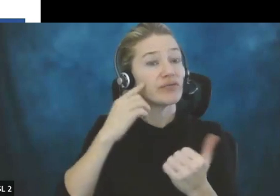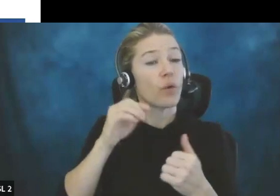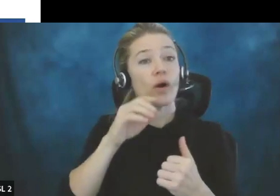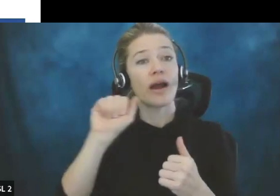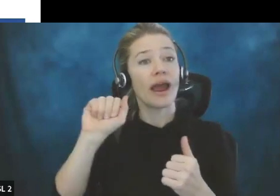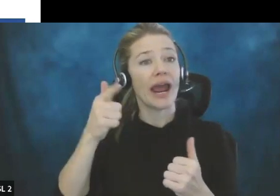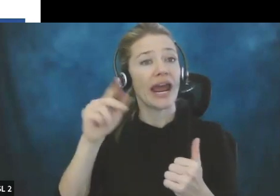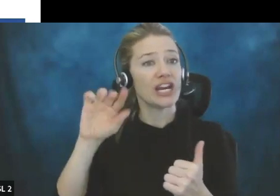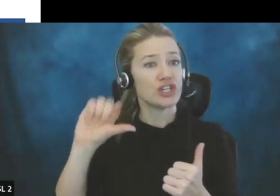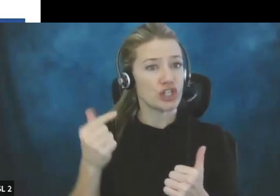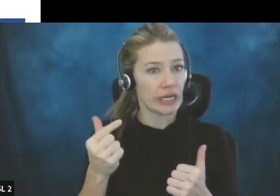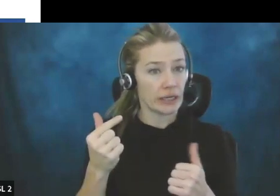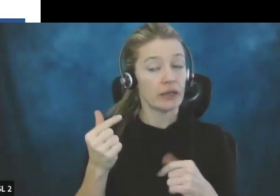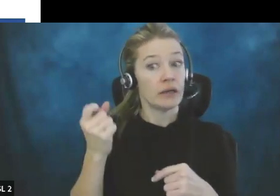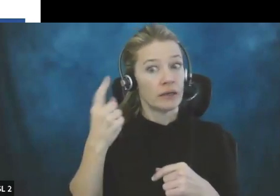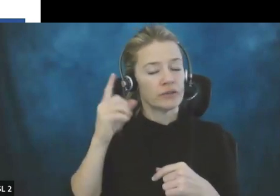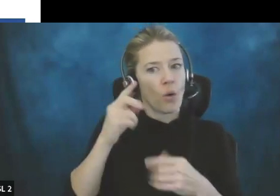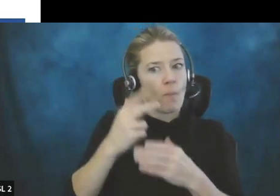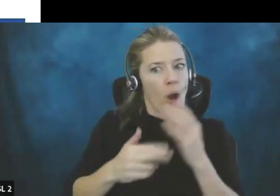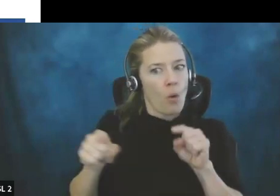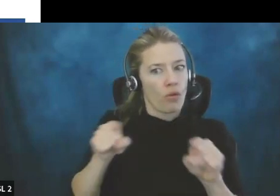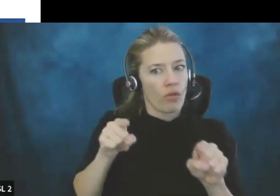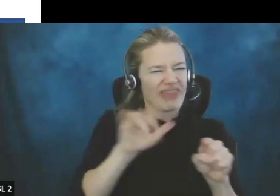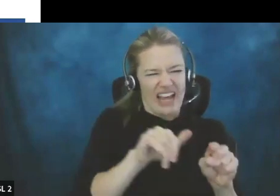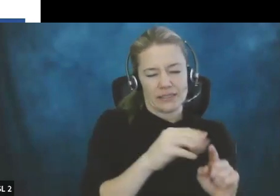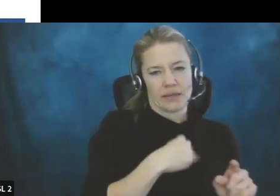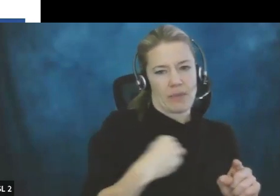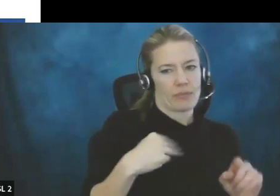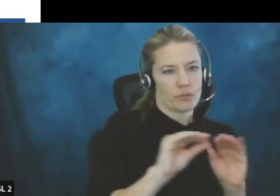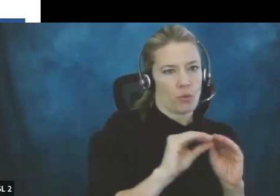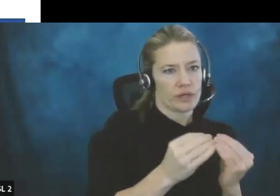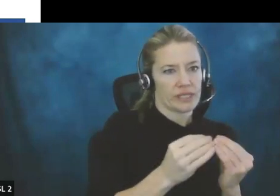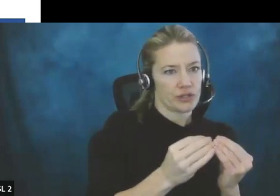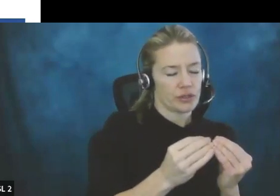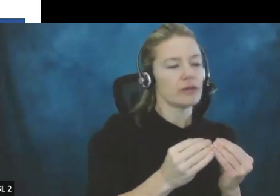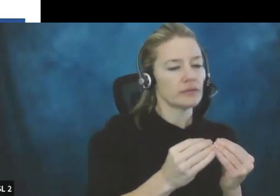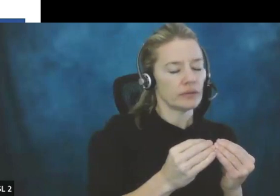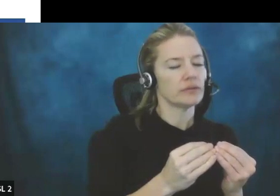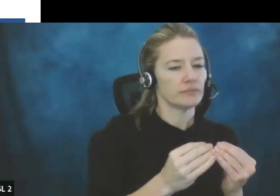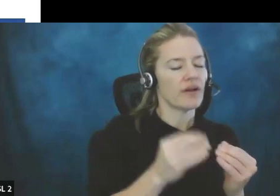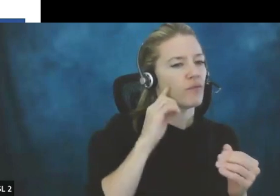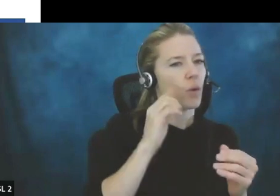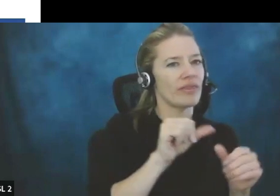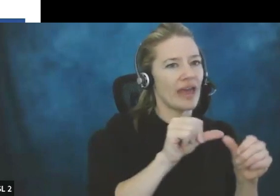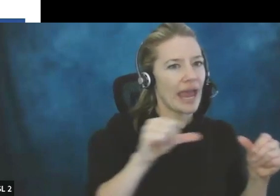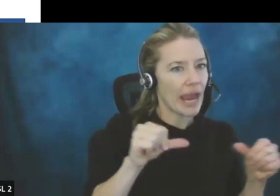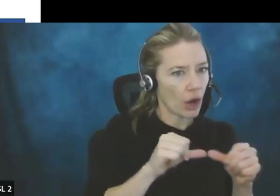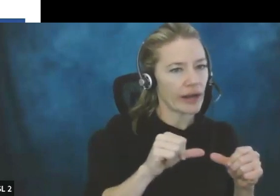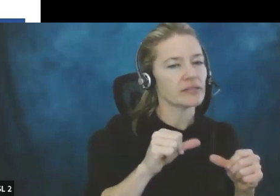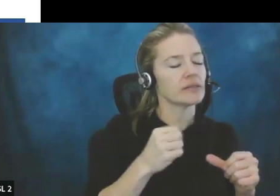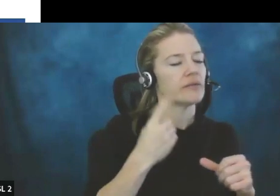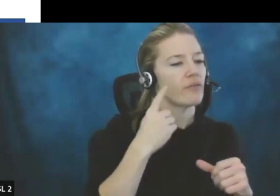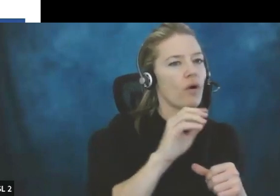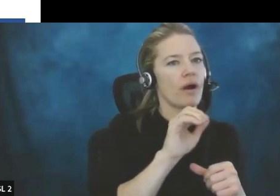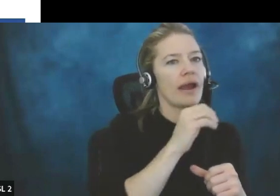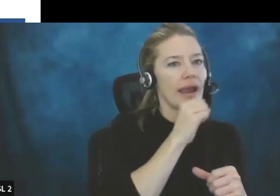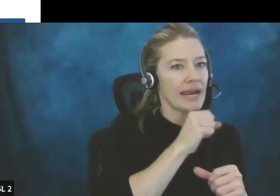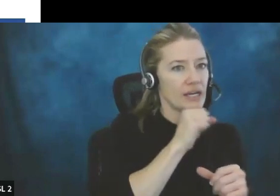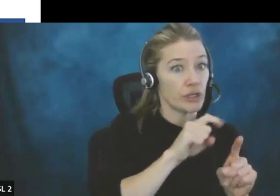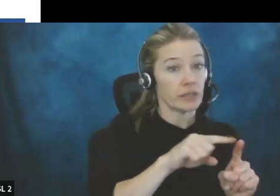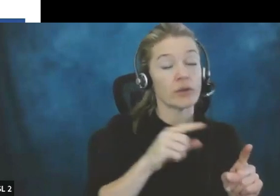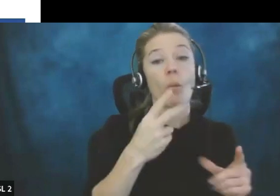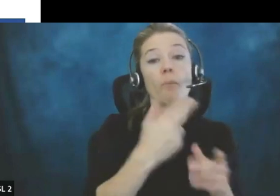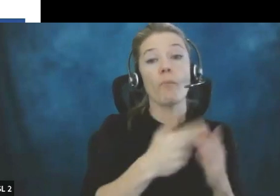Area Agencies on Aging. So both of these, and that's the membership organization for the Area Agencies on Aging, both